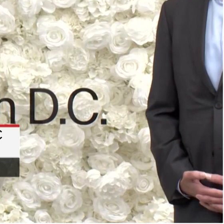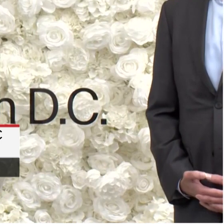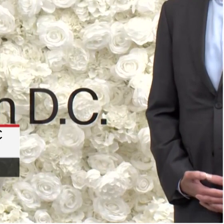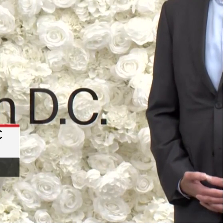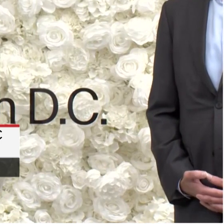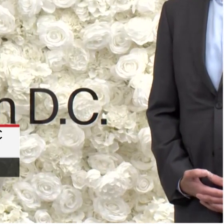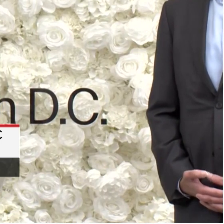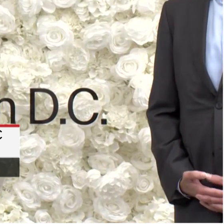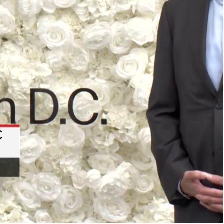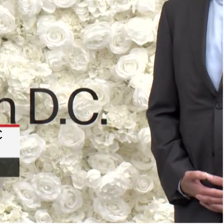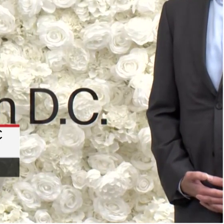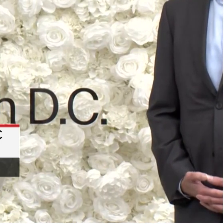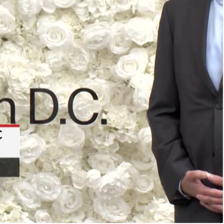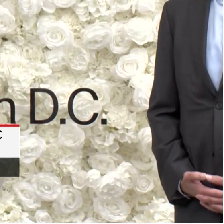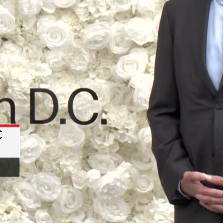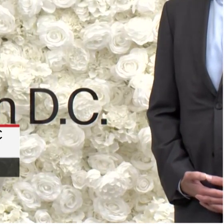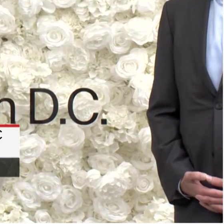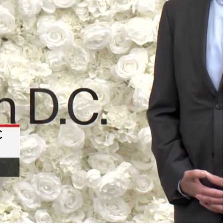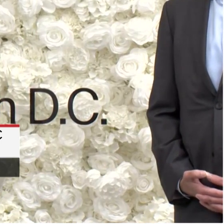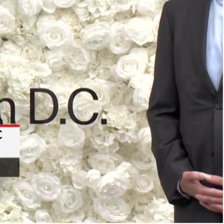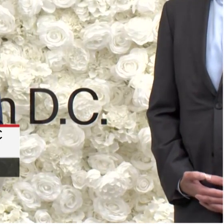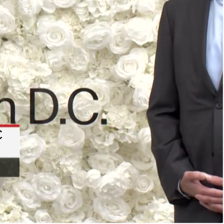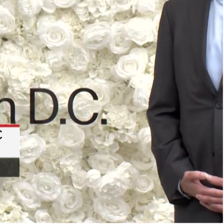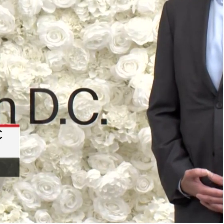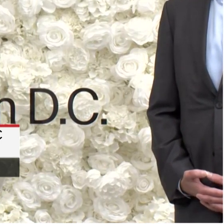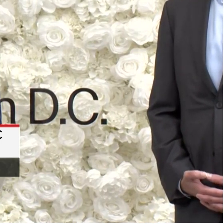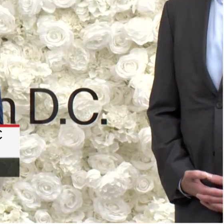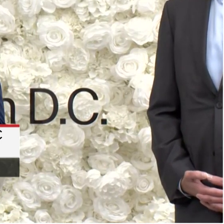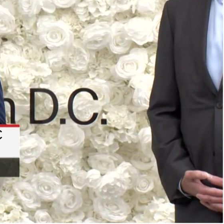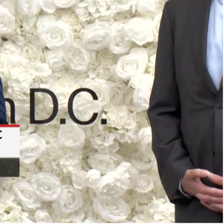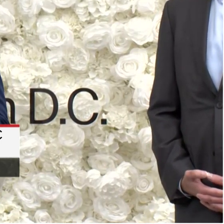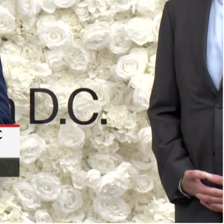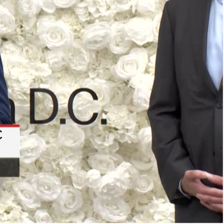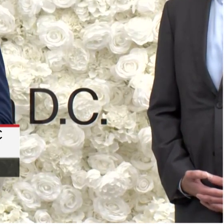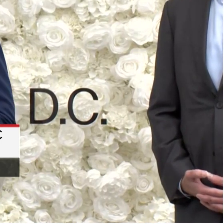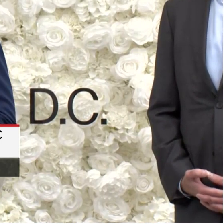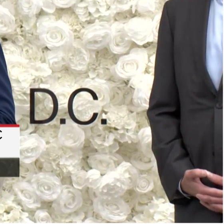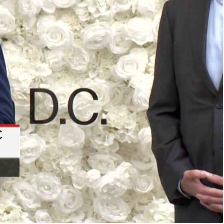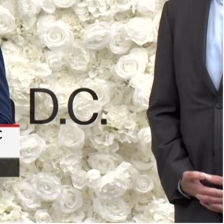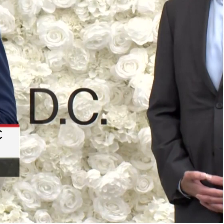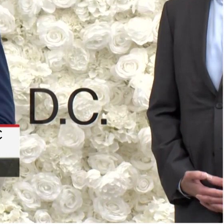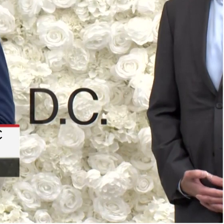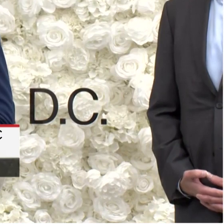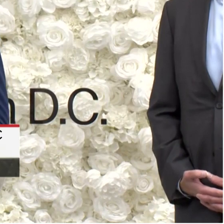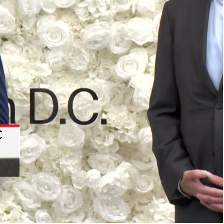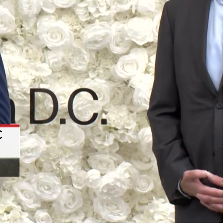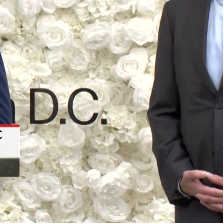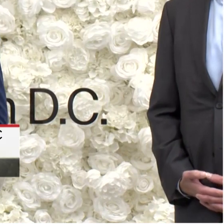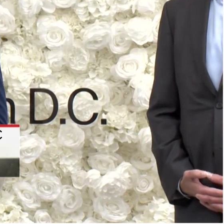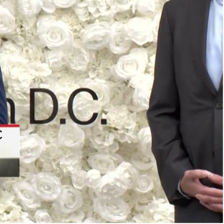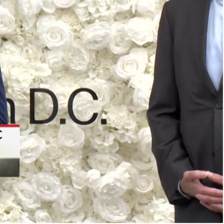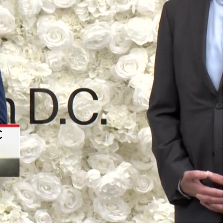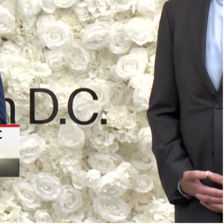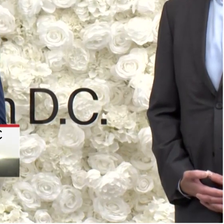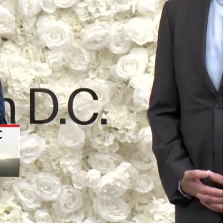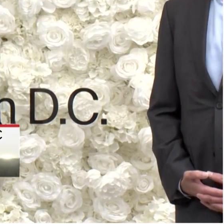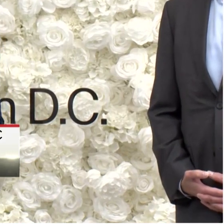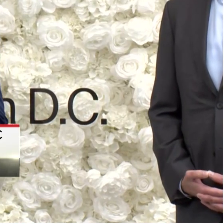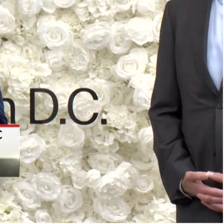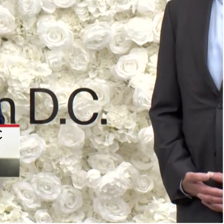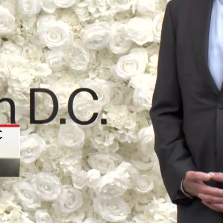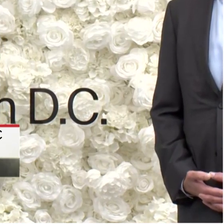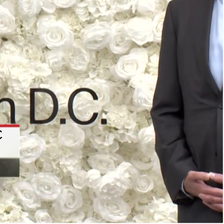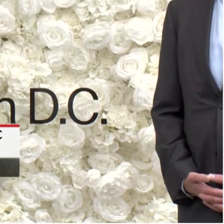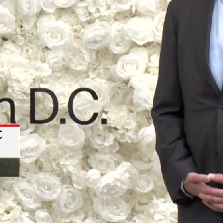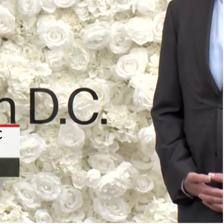of next year. Polestar 3 really exemplifies three pillars for us of pure progressive performance. For